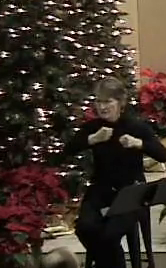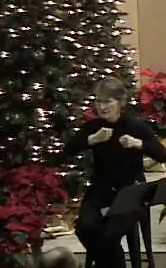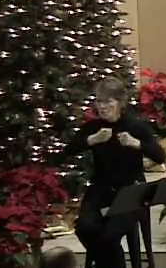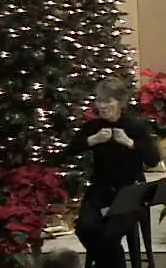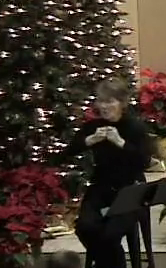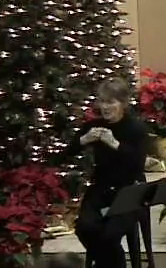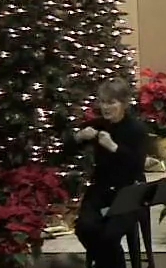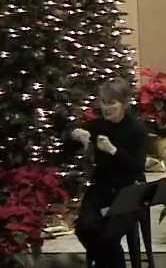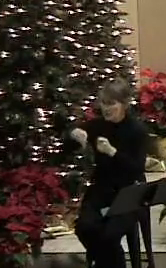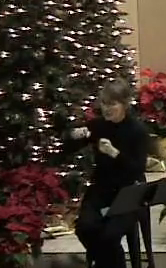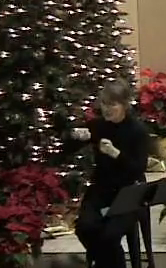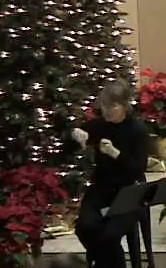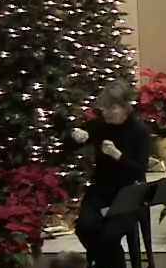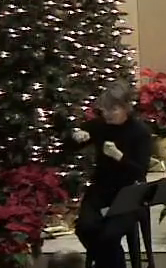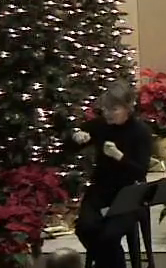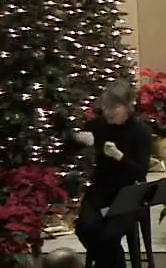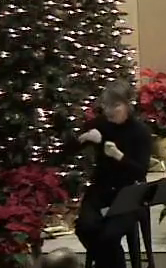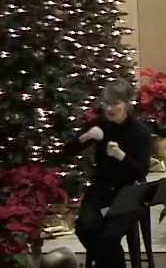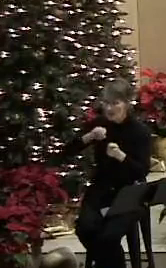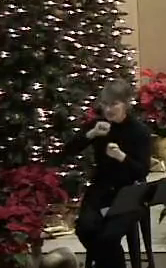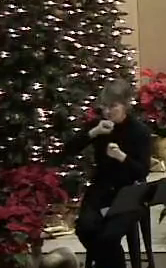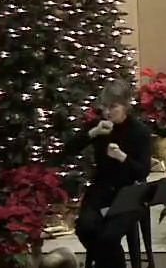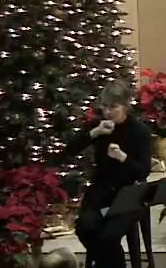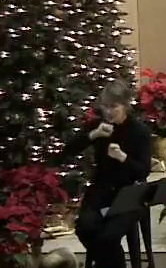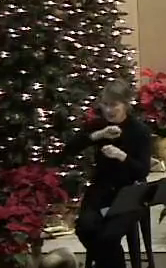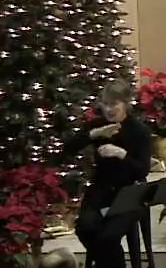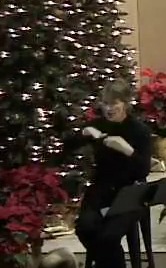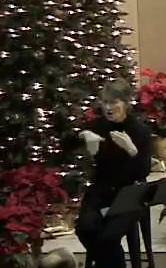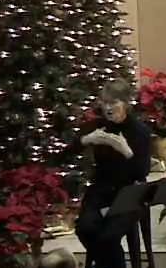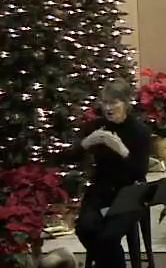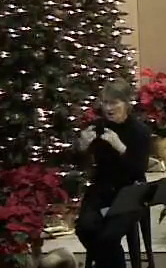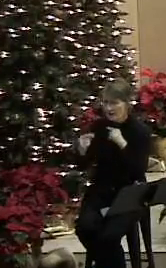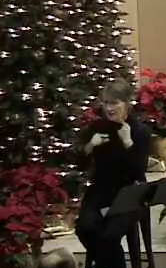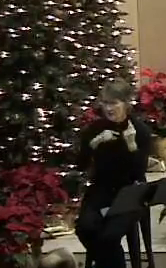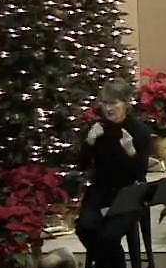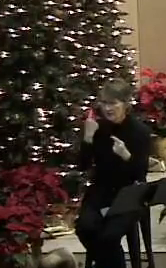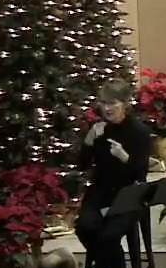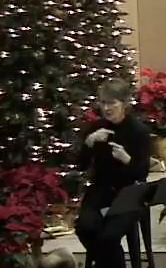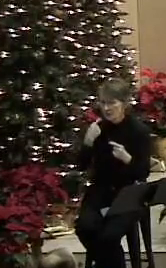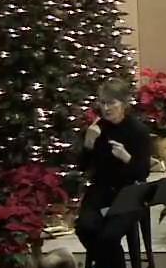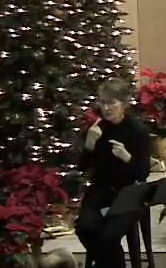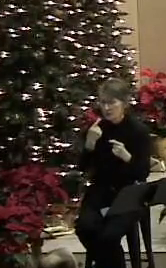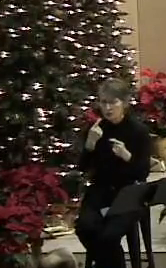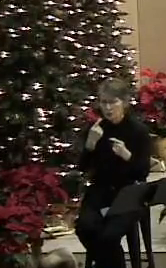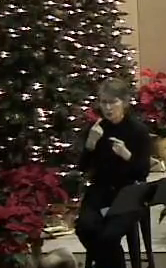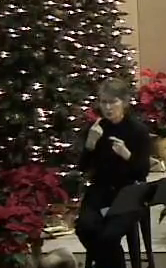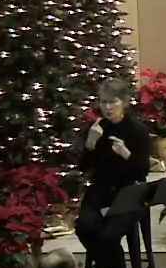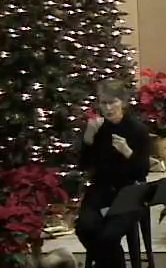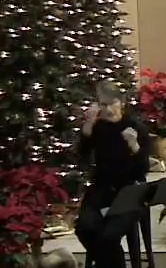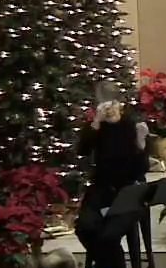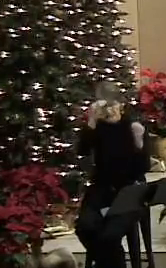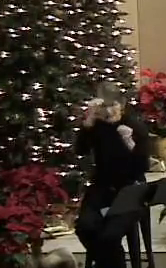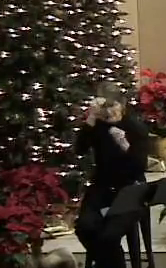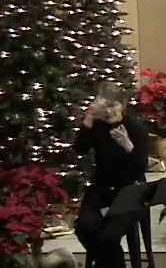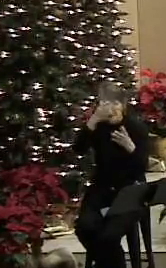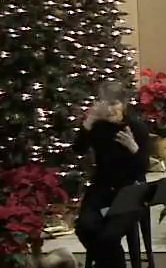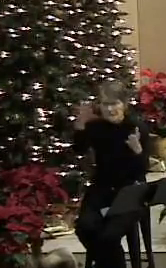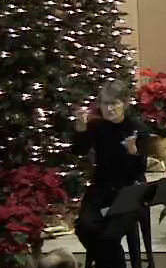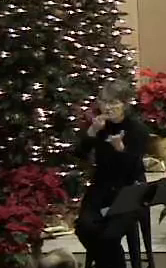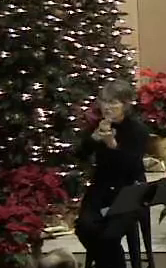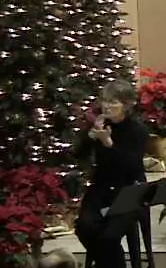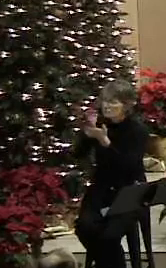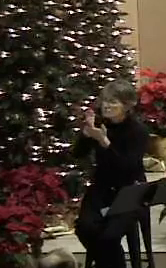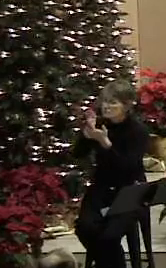our Pope, and John, our Bishop, and all those who, holding to the truth and on the Catholic and Apostolic